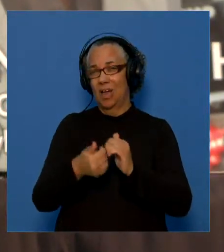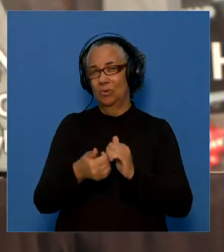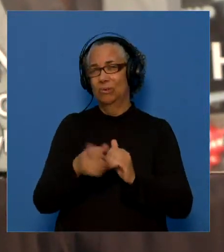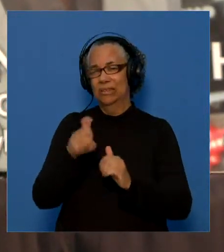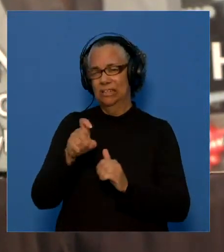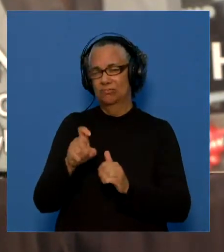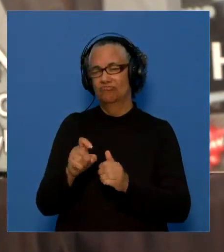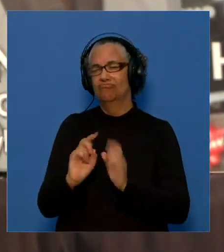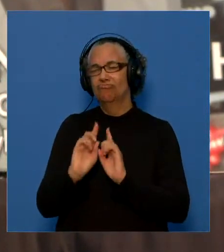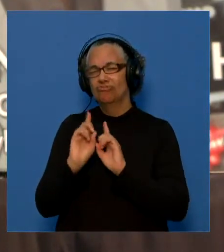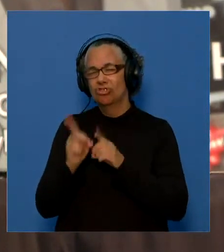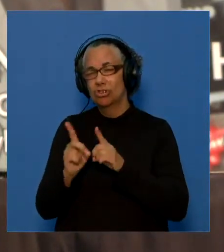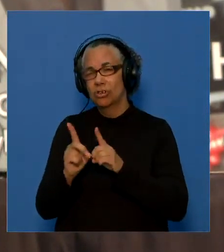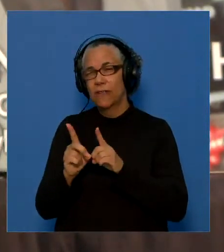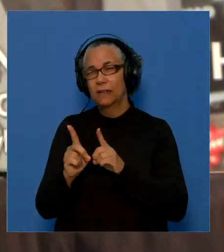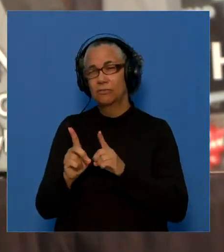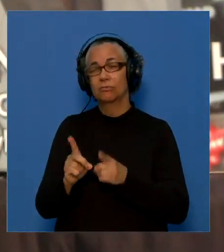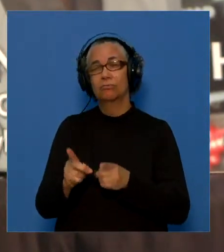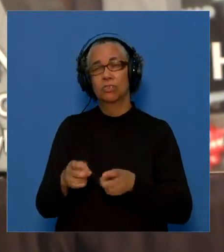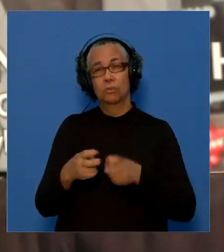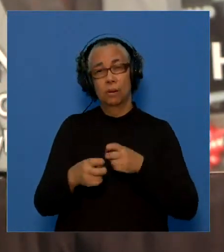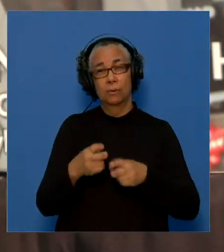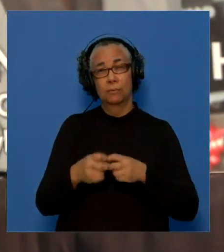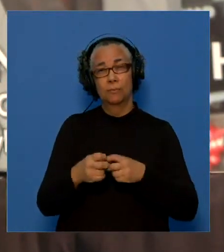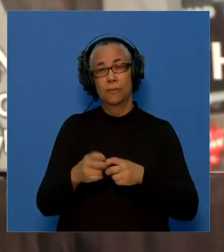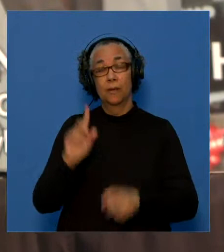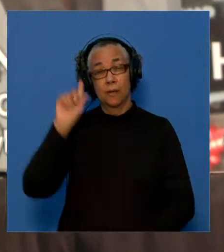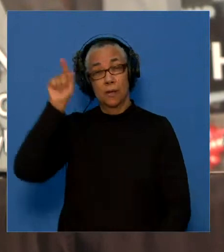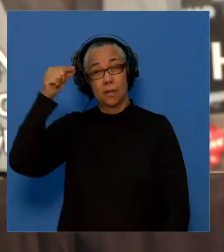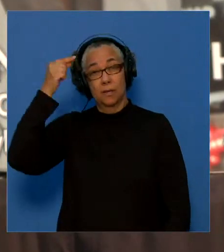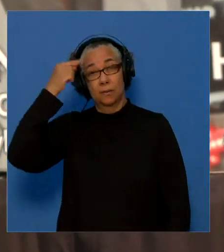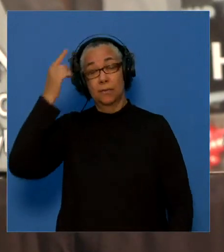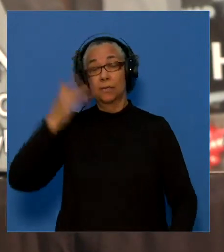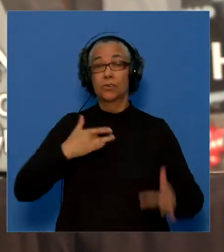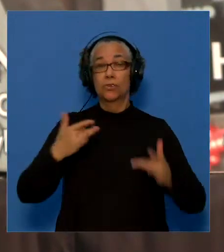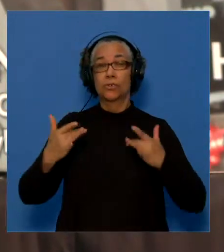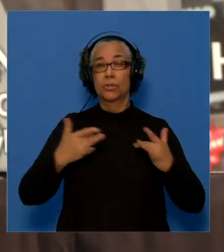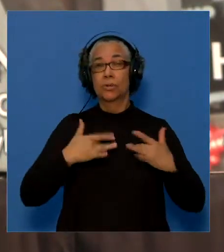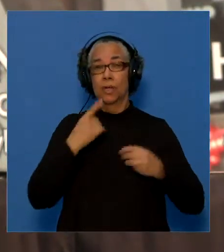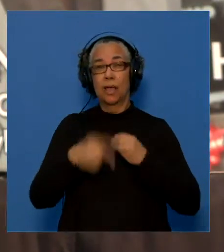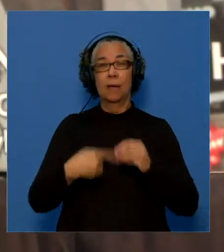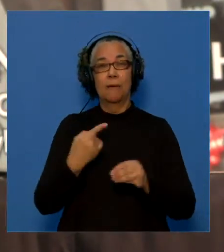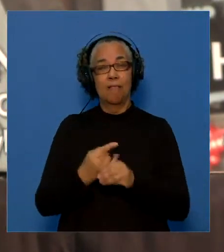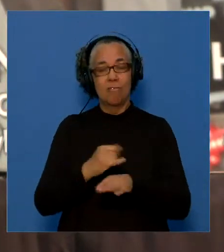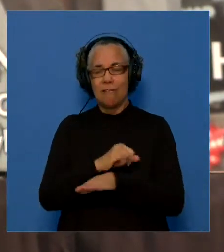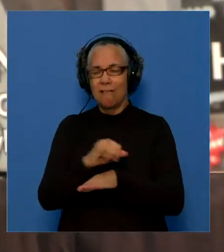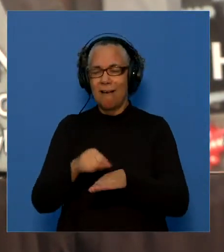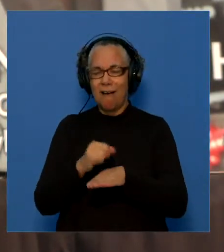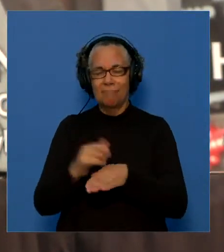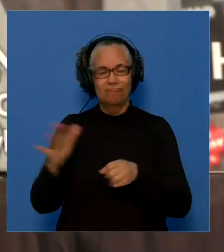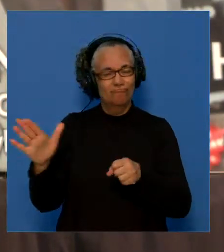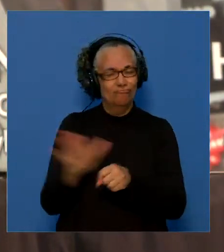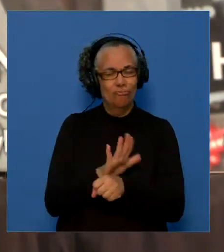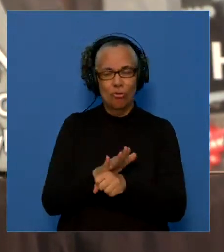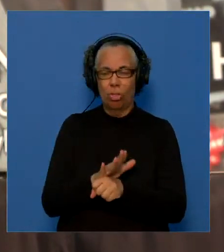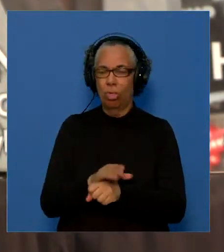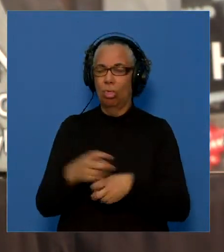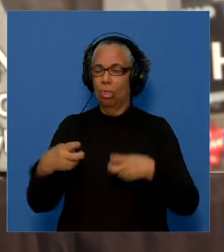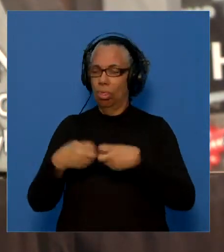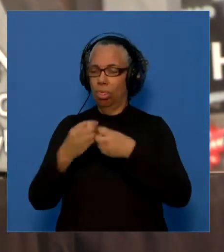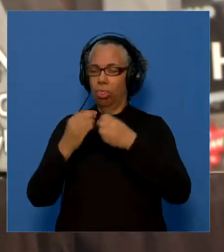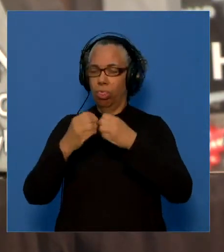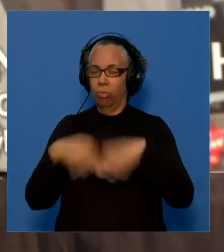addressed. The government is most concerned about the island-wide outage event last